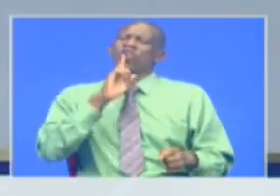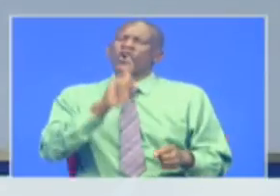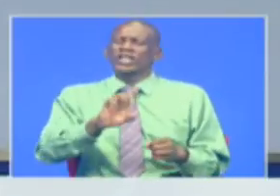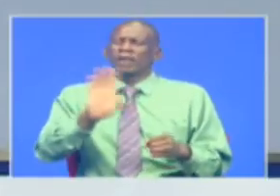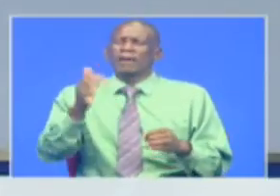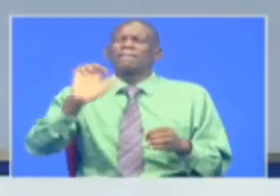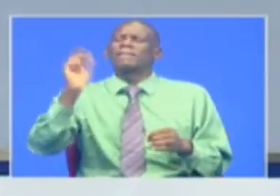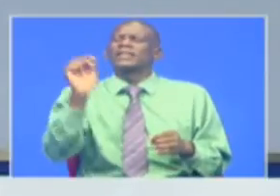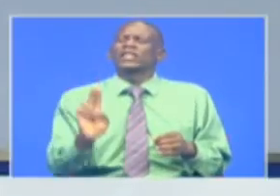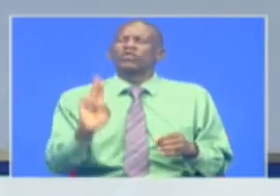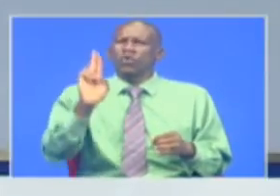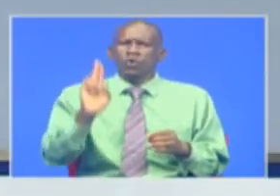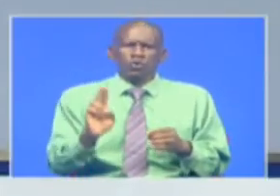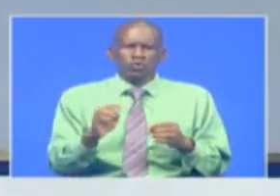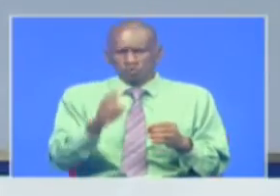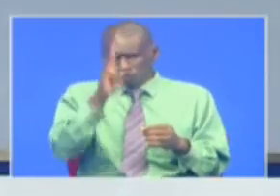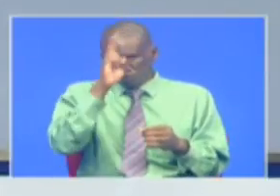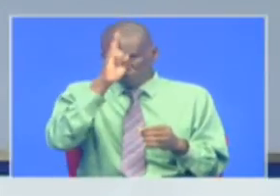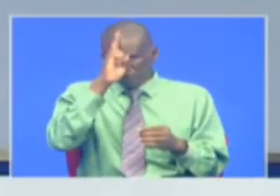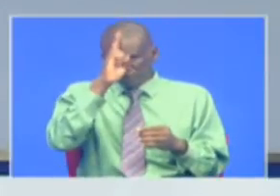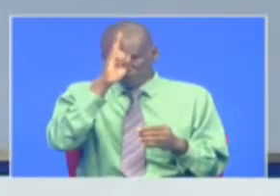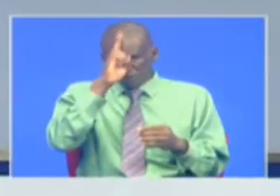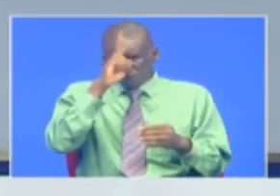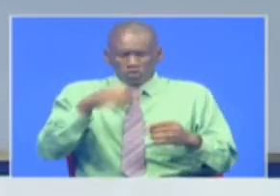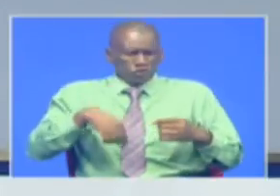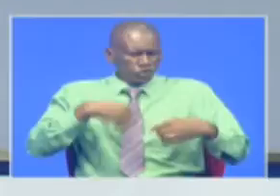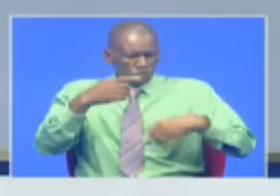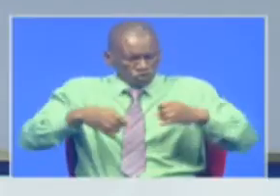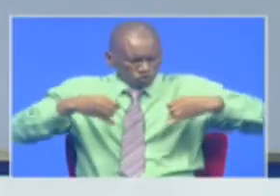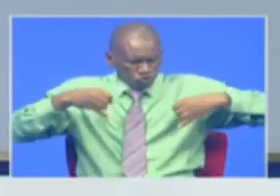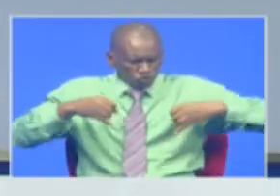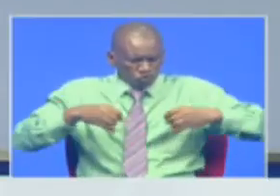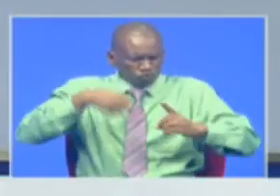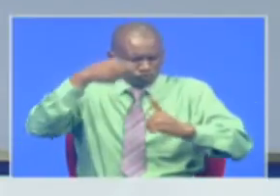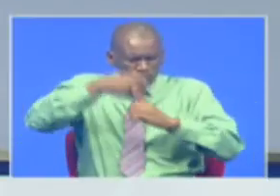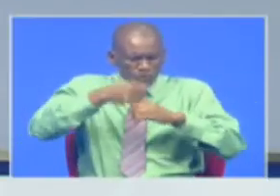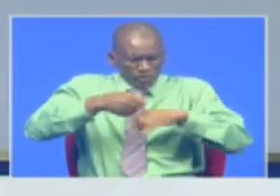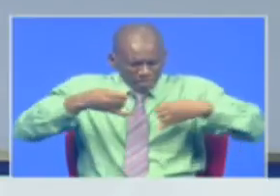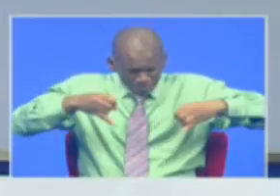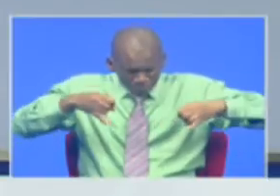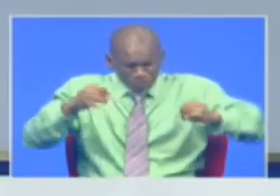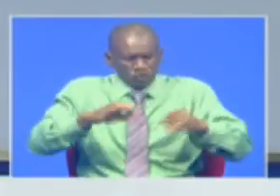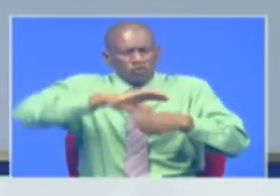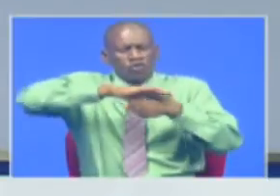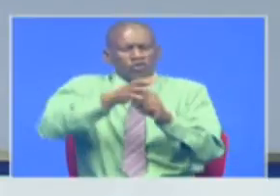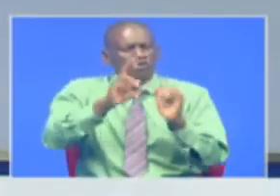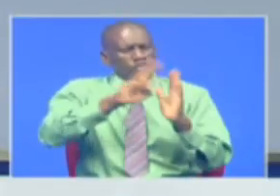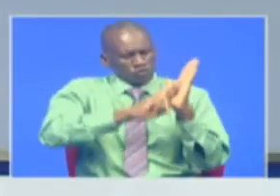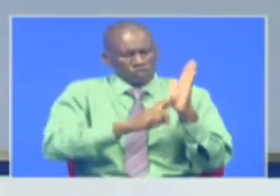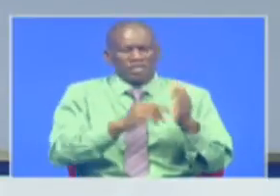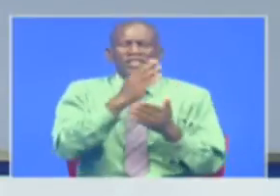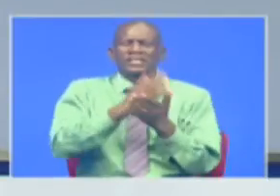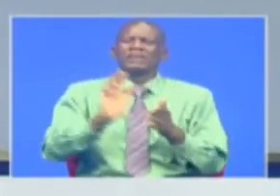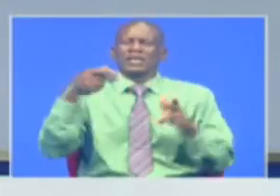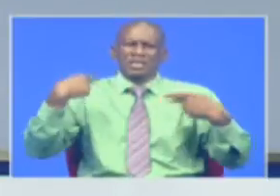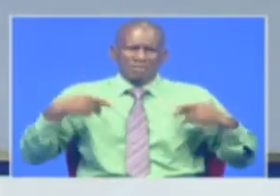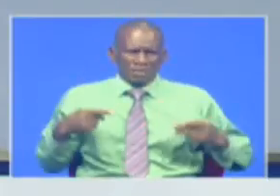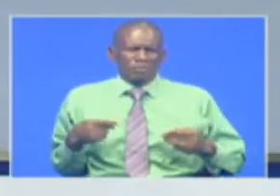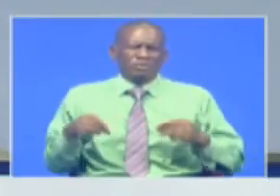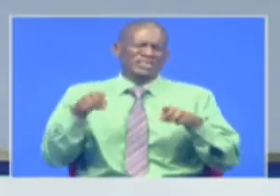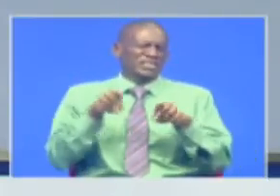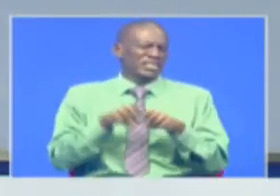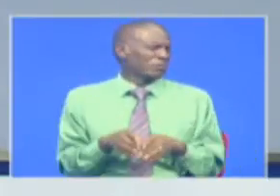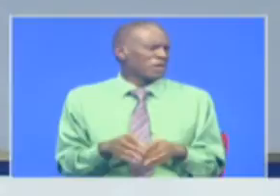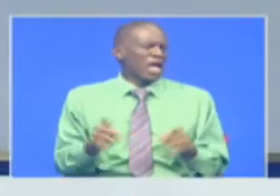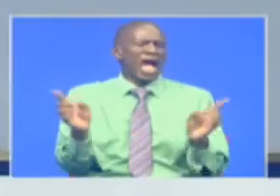Uhuru Kenyatta to police to heighten the enforcement of COVID-19 regulations, a number of Kenyans are still playing